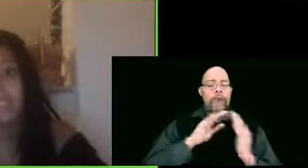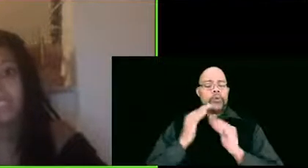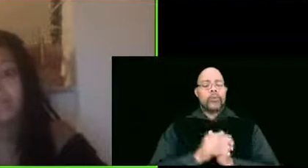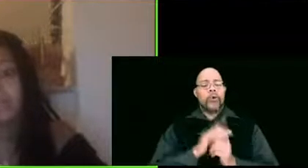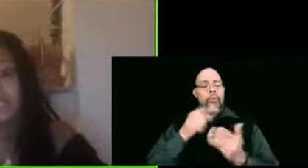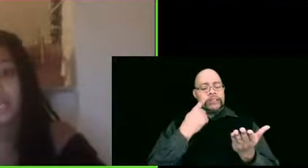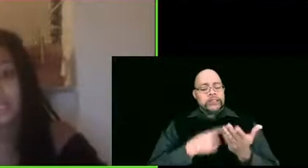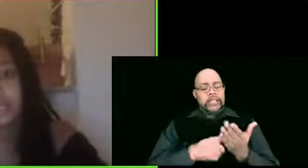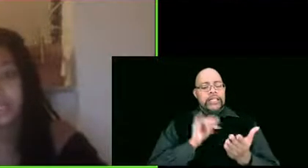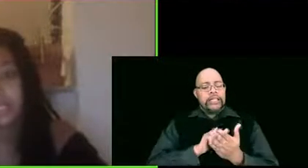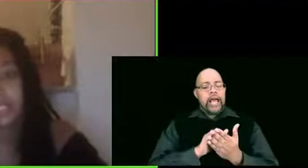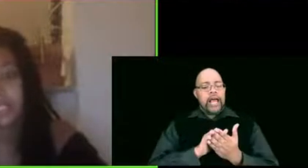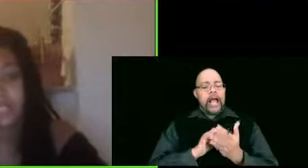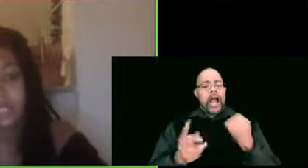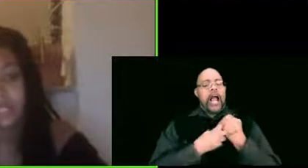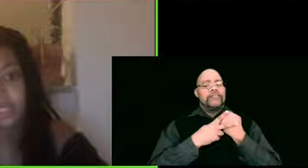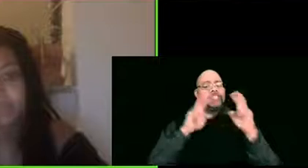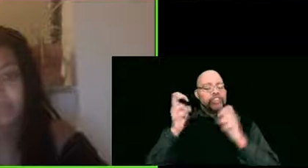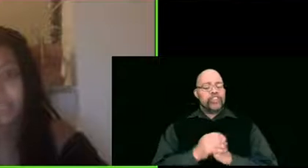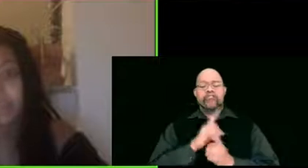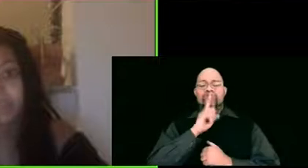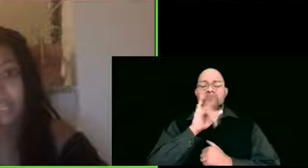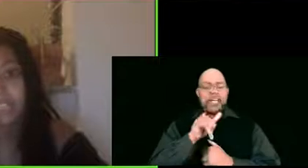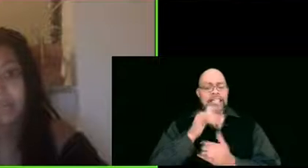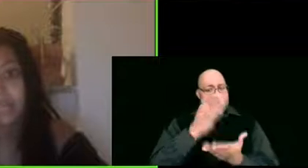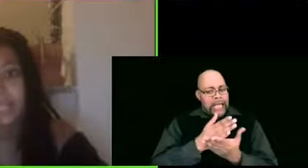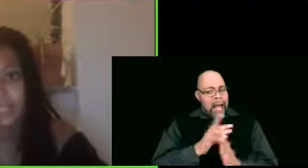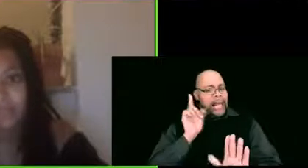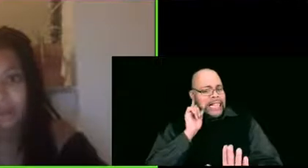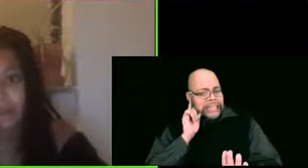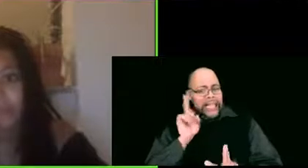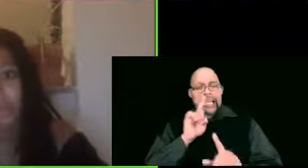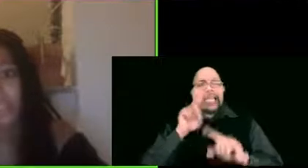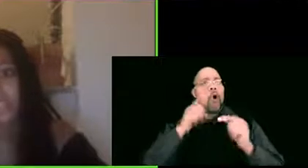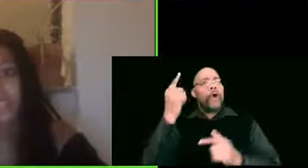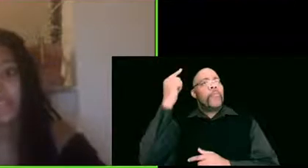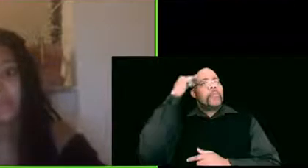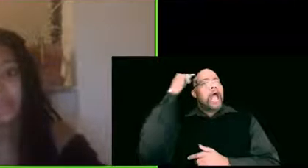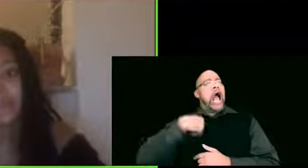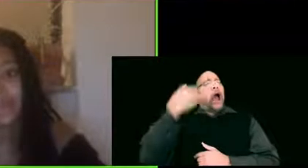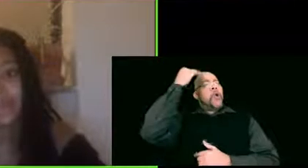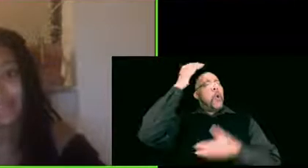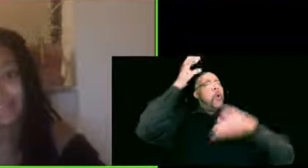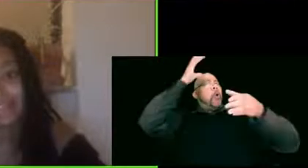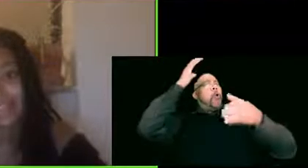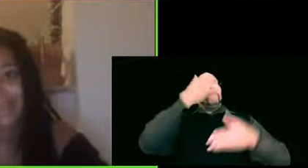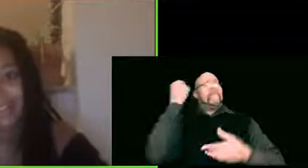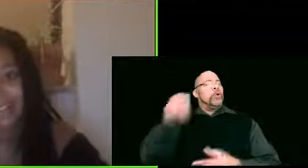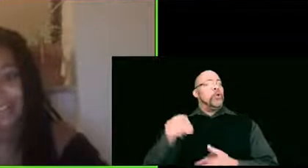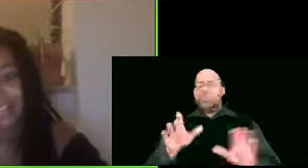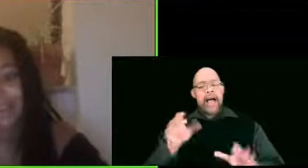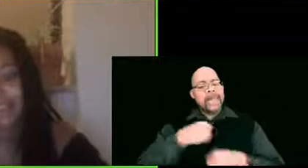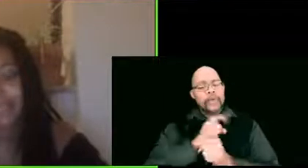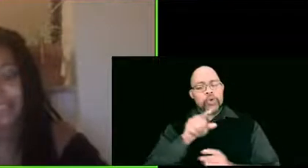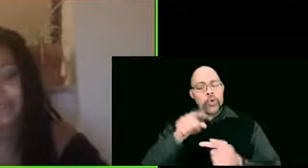local community when they were discussing these conservation issues, was to really stop and listen. You can't always assume that you know what's best for